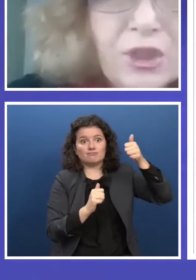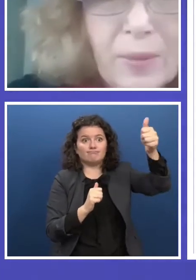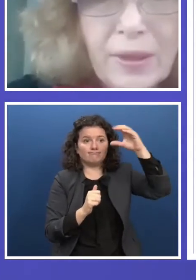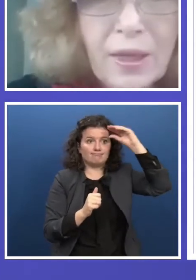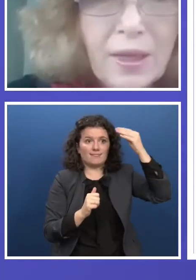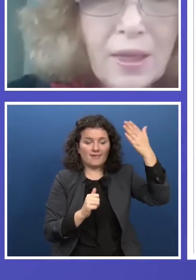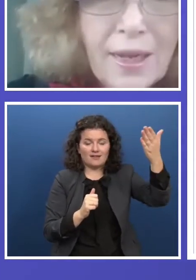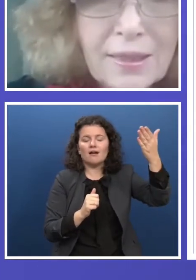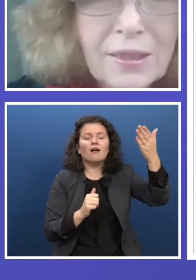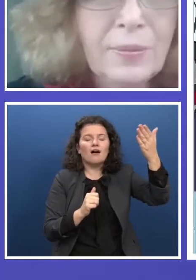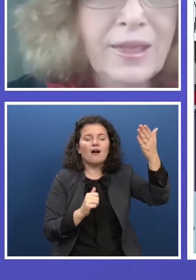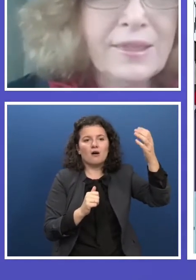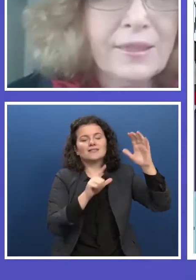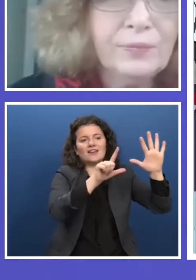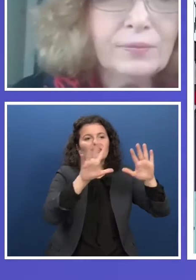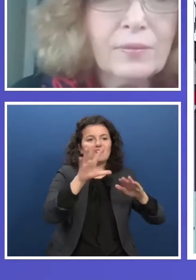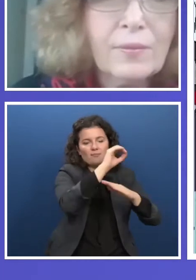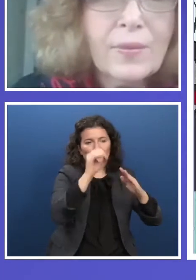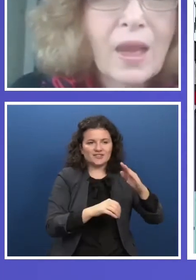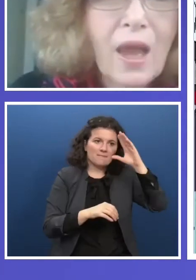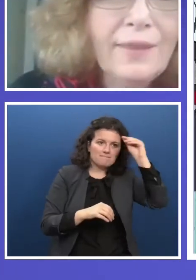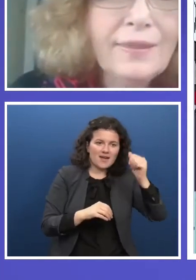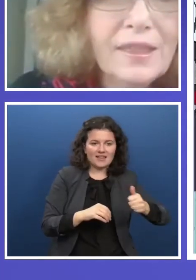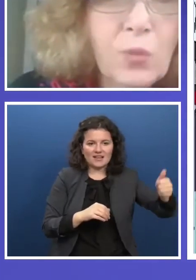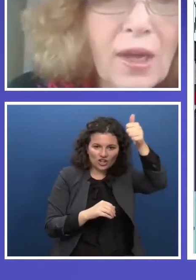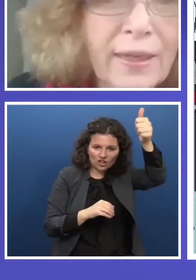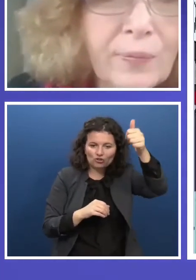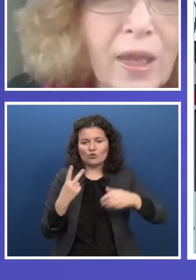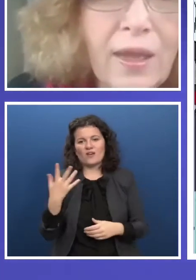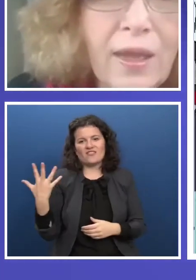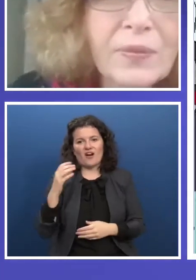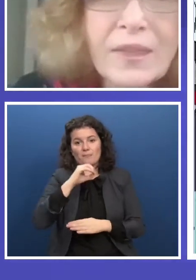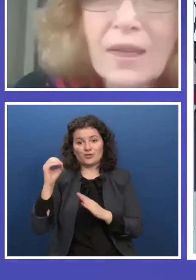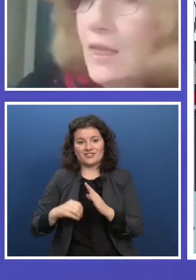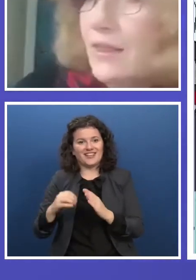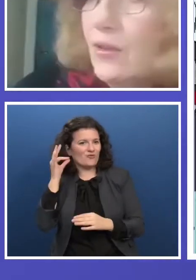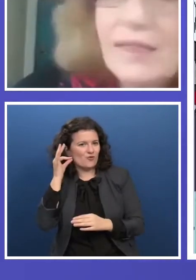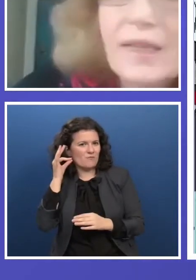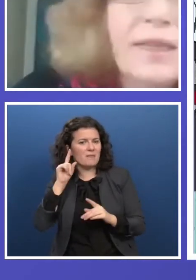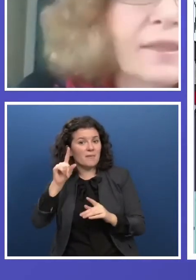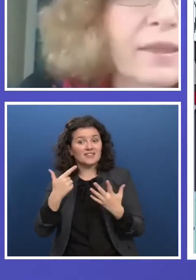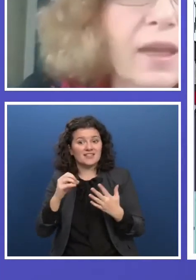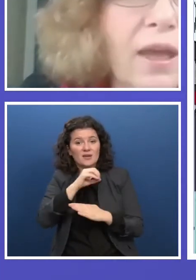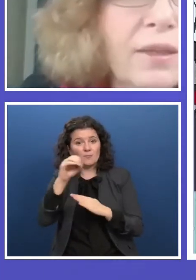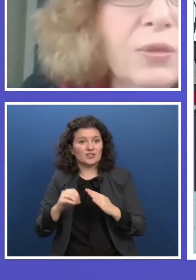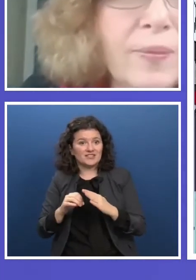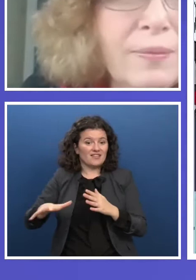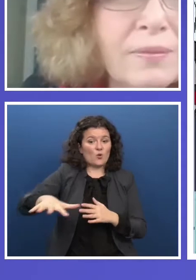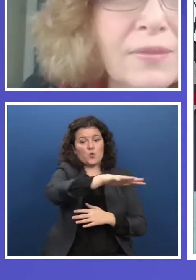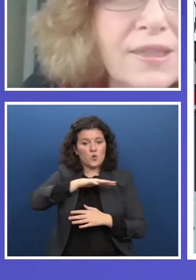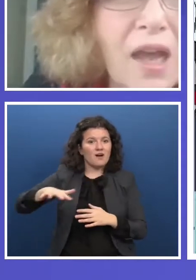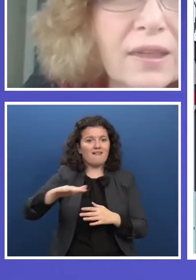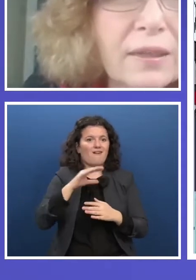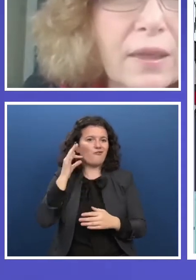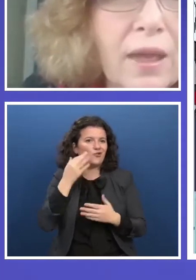of the leadership. Next slide, please. And this is why. So this is